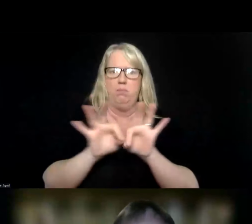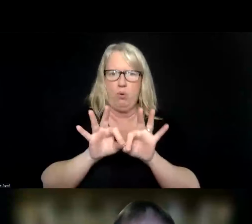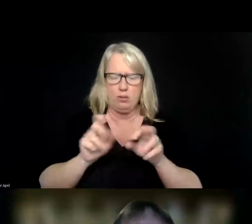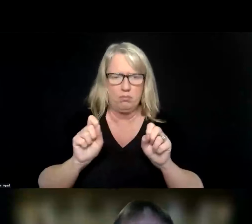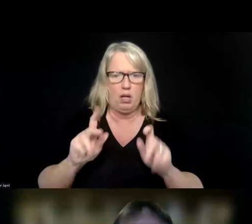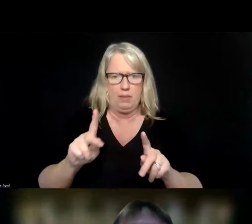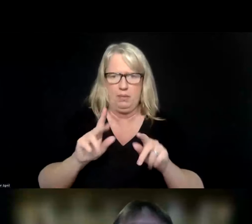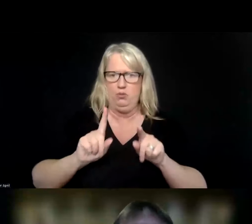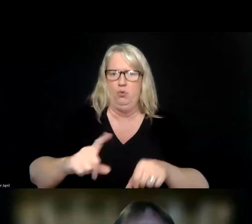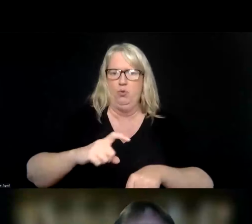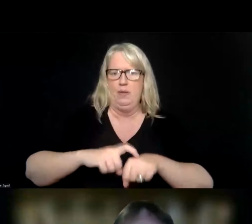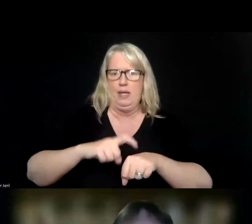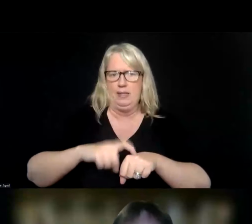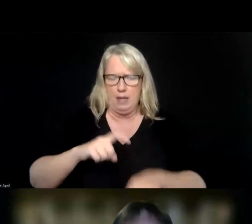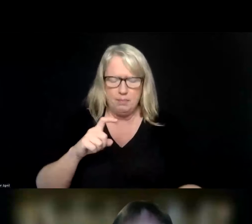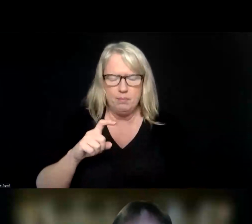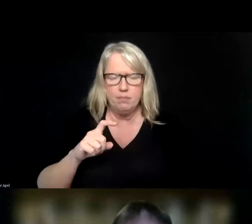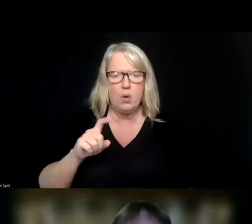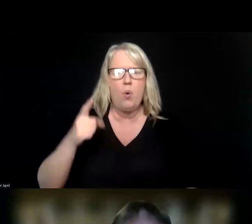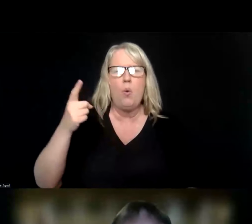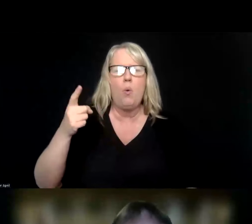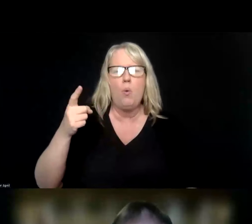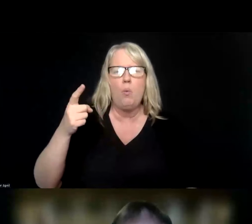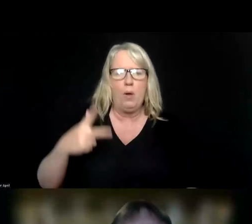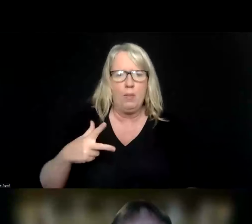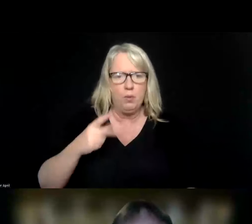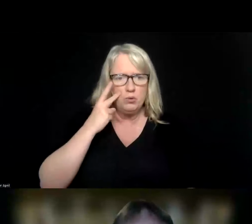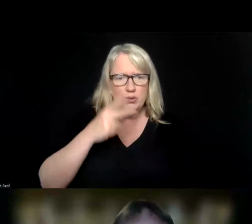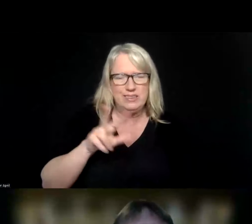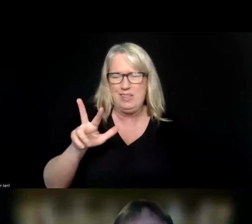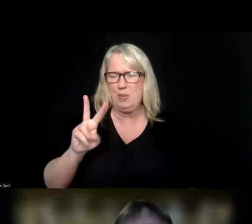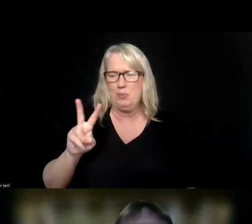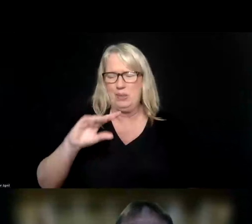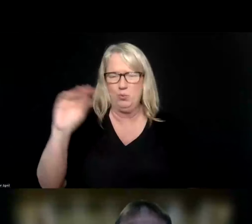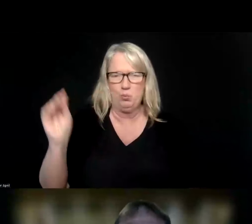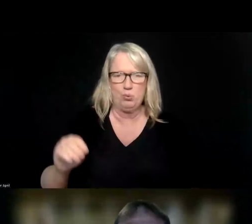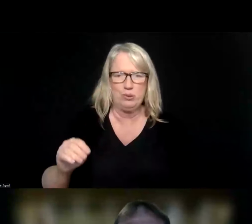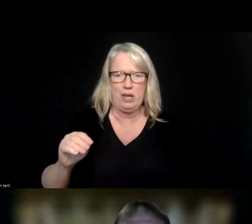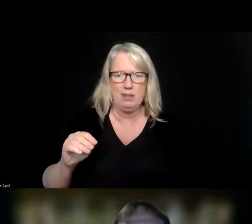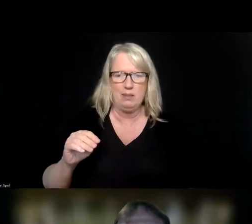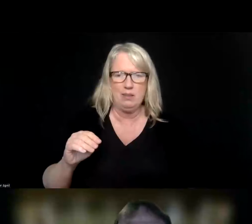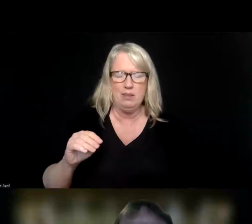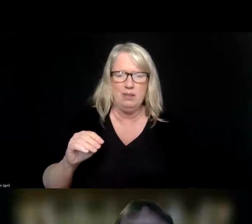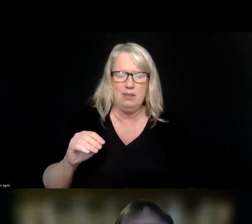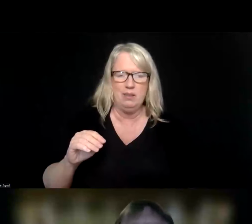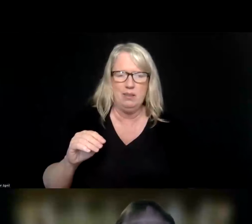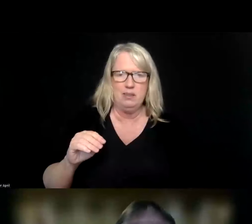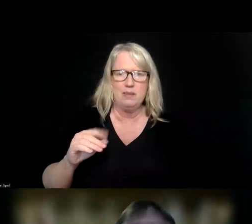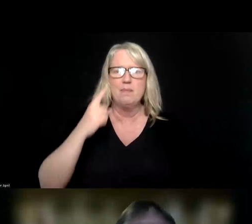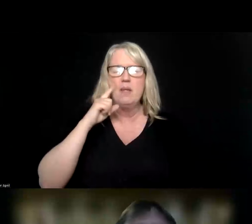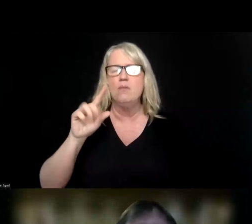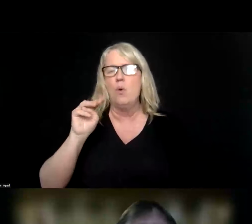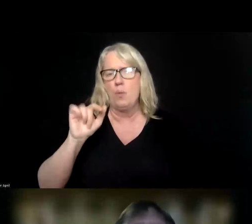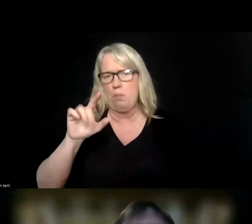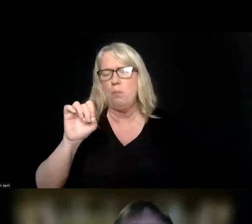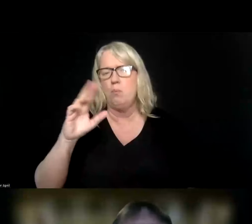in time, only 1/3, you see here, 32% of mobile crisis